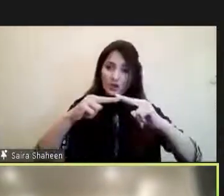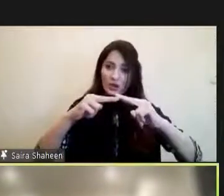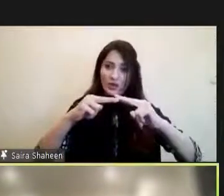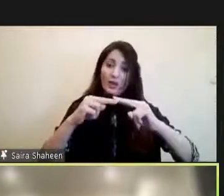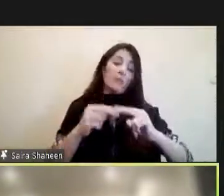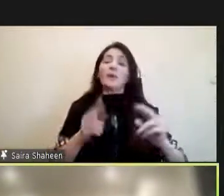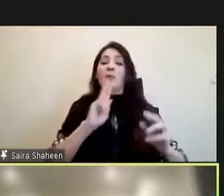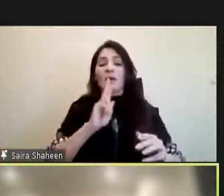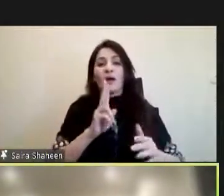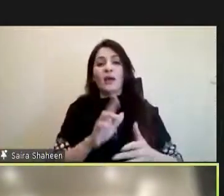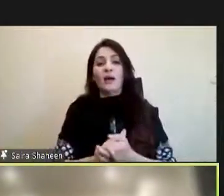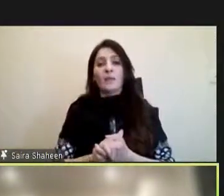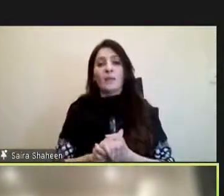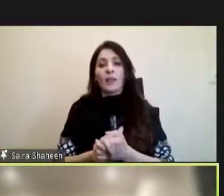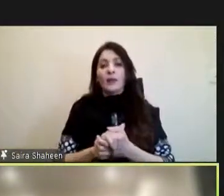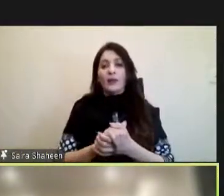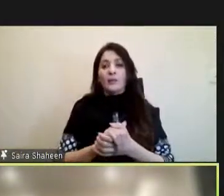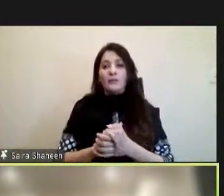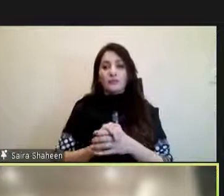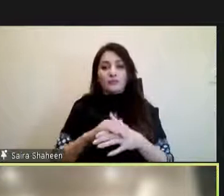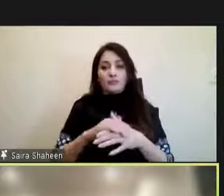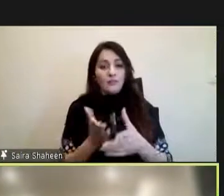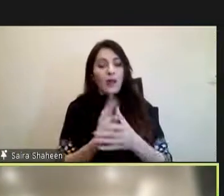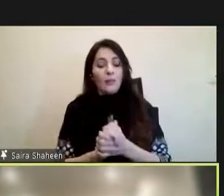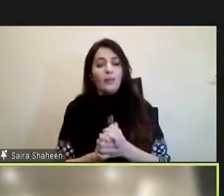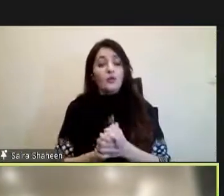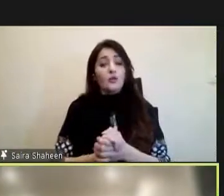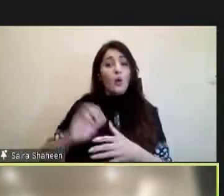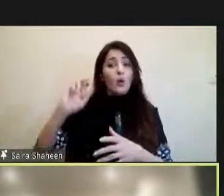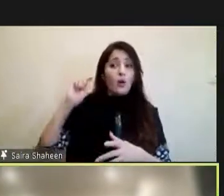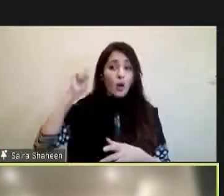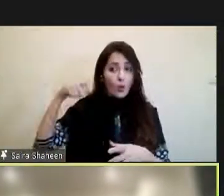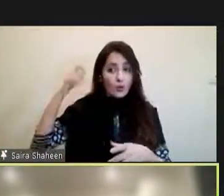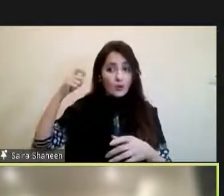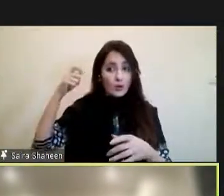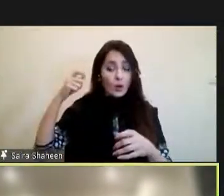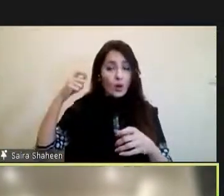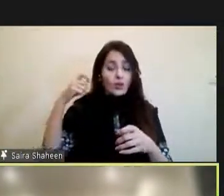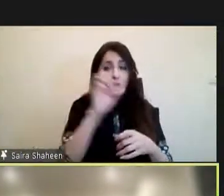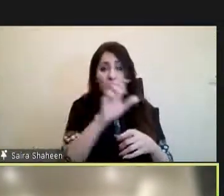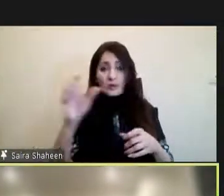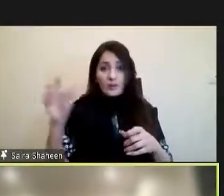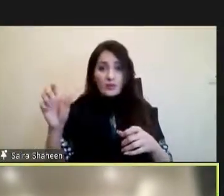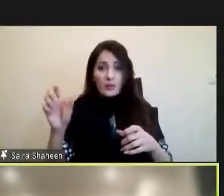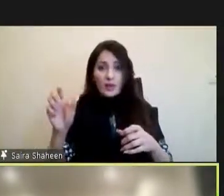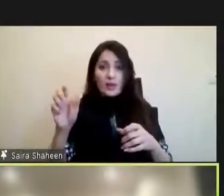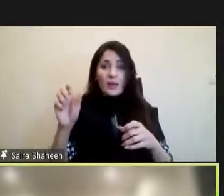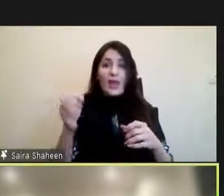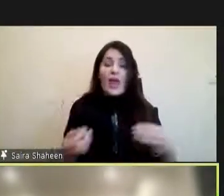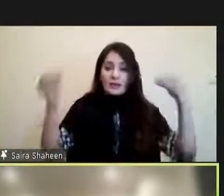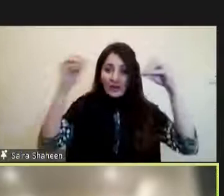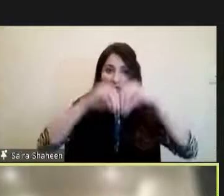video featuring Facebook's head of accessibility, Mike Shebanek, sharing details about Facebook's accessibility efforts